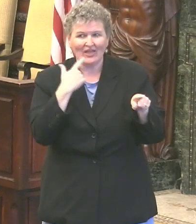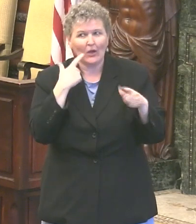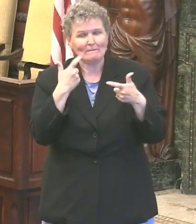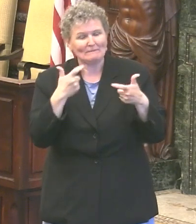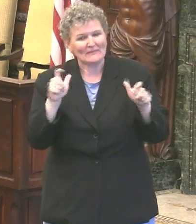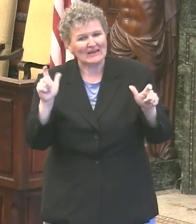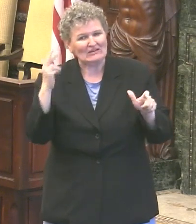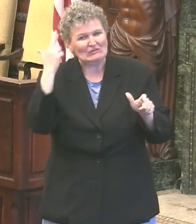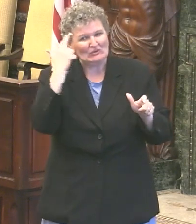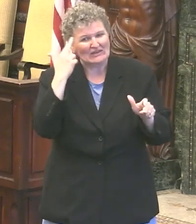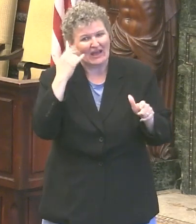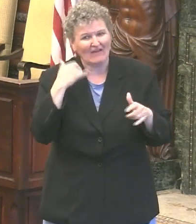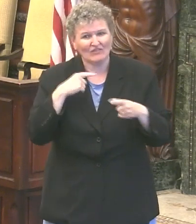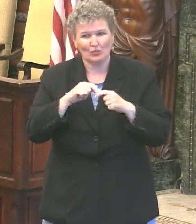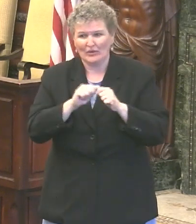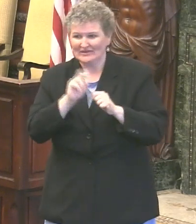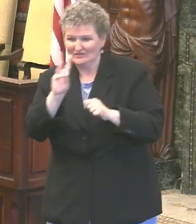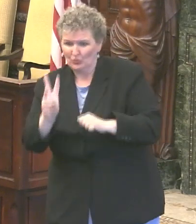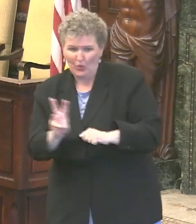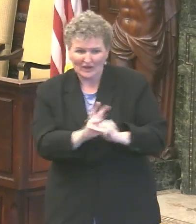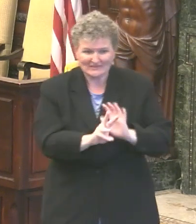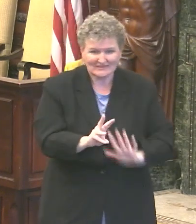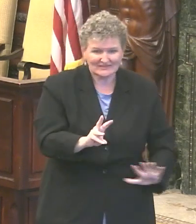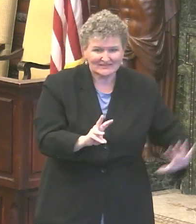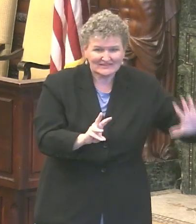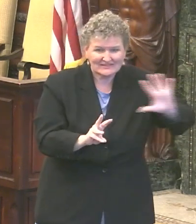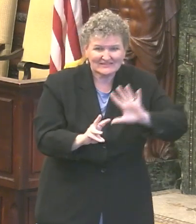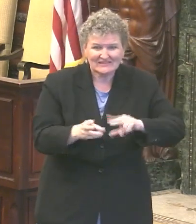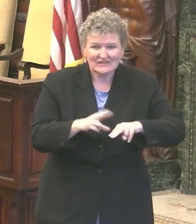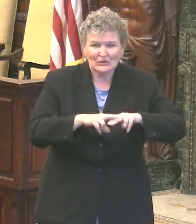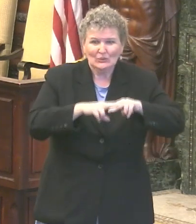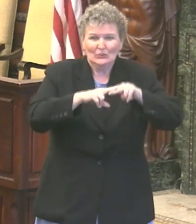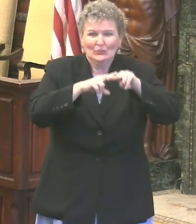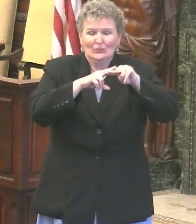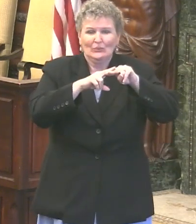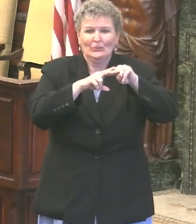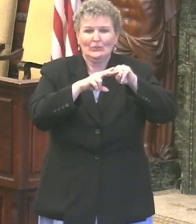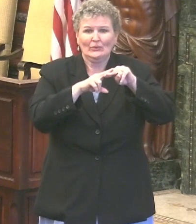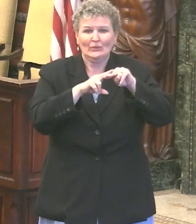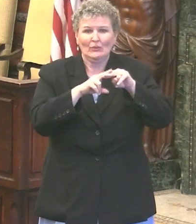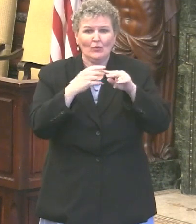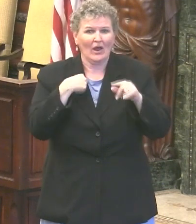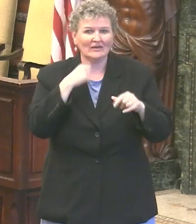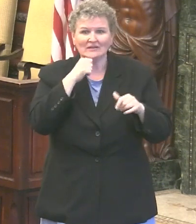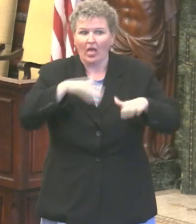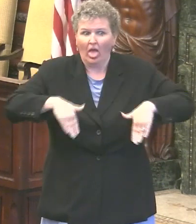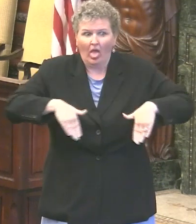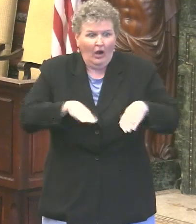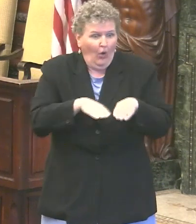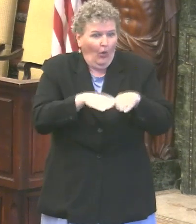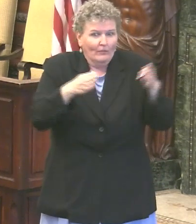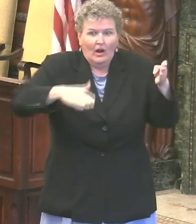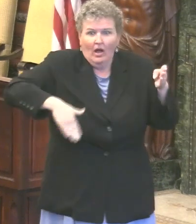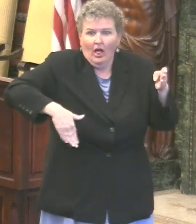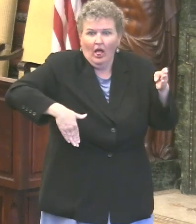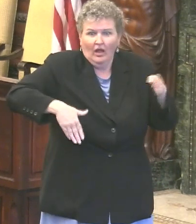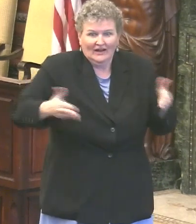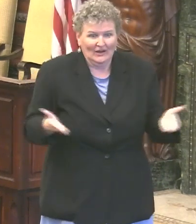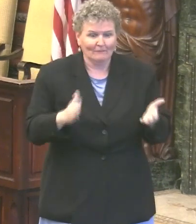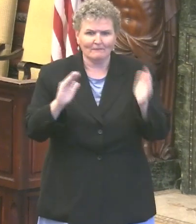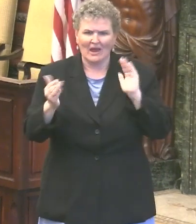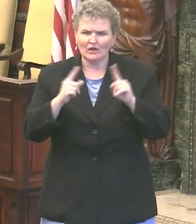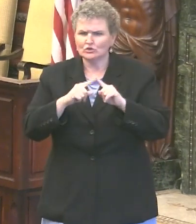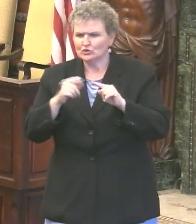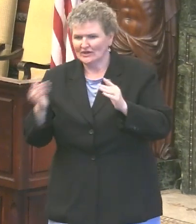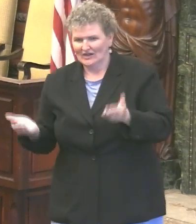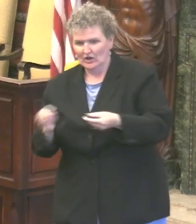and in the West. Now, Philadelphia did not open restaurants to indoor dining when most of the United States did and the rest of Pennsylvania did. In